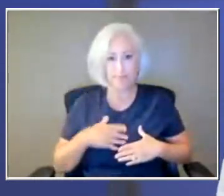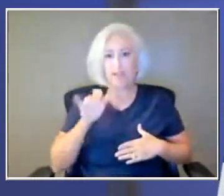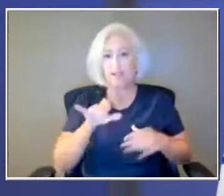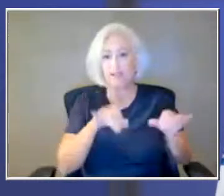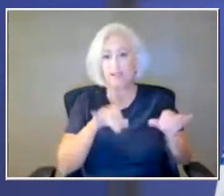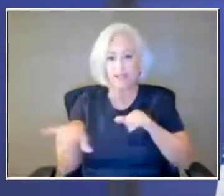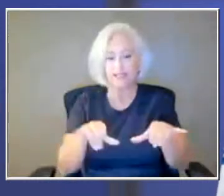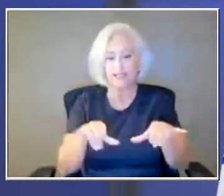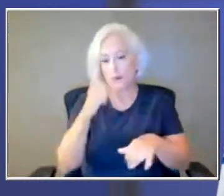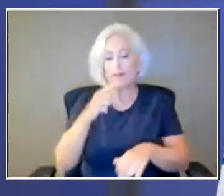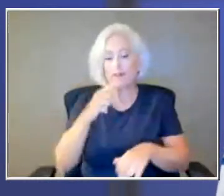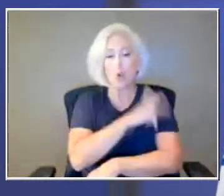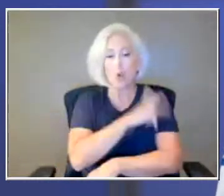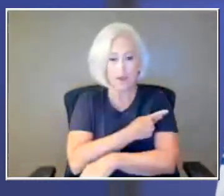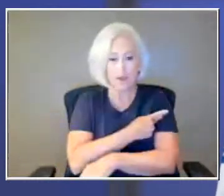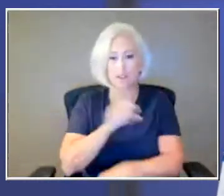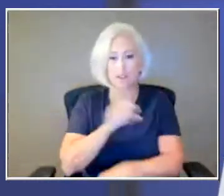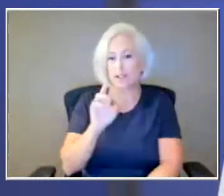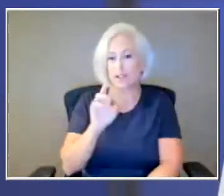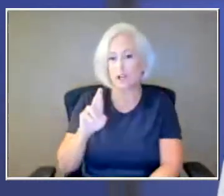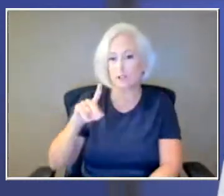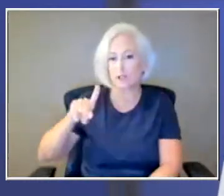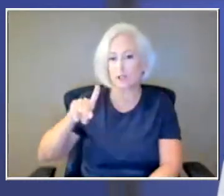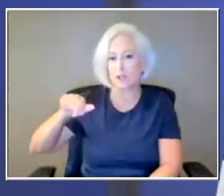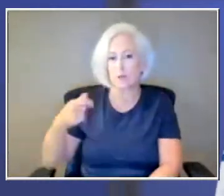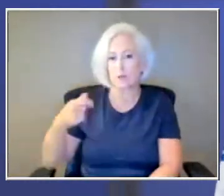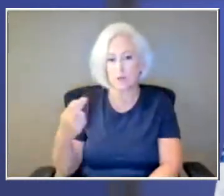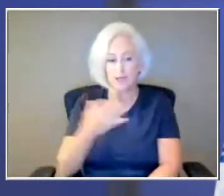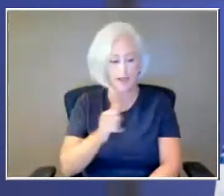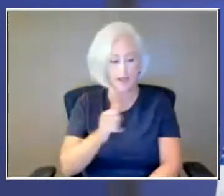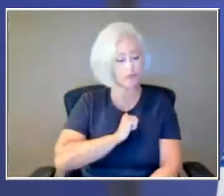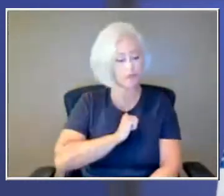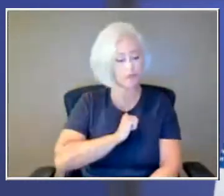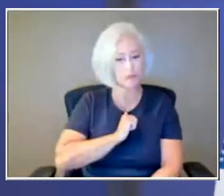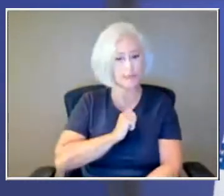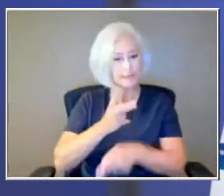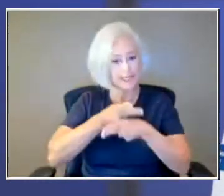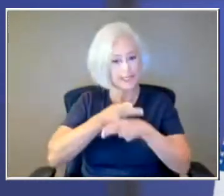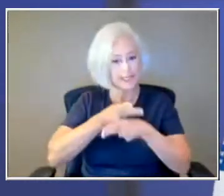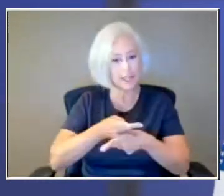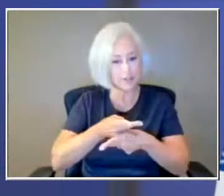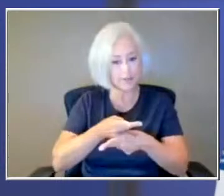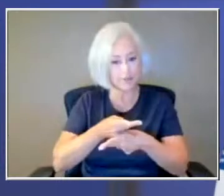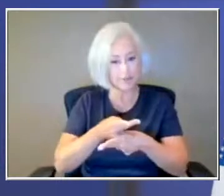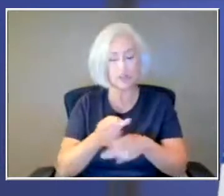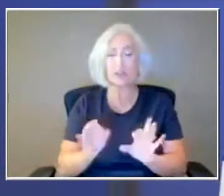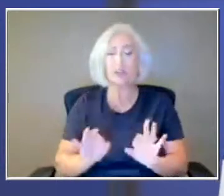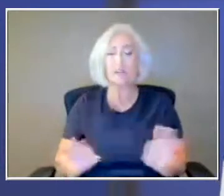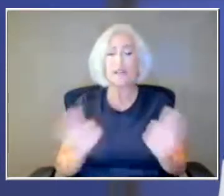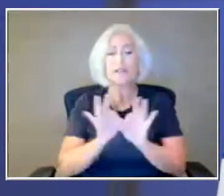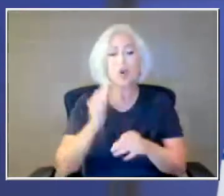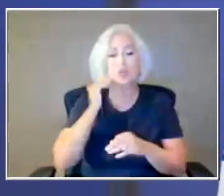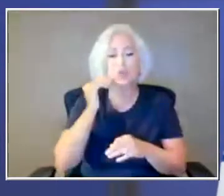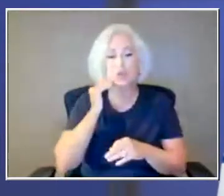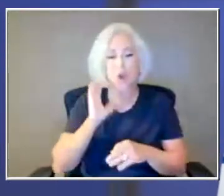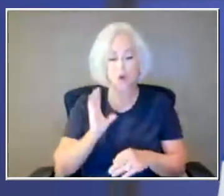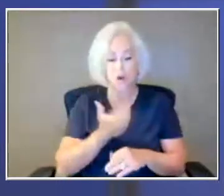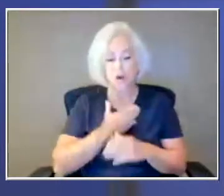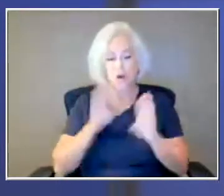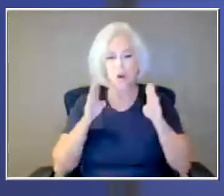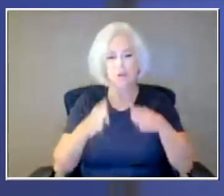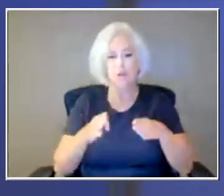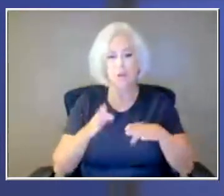who Dr. Parikh and I treat. I think it's important to know, and again, while our focus right now is on Tim's